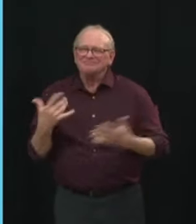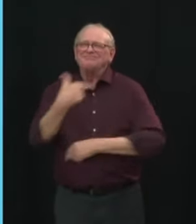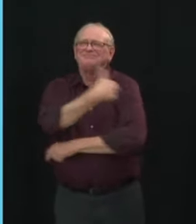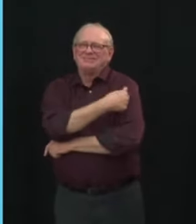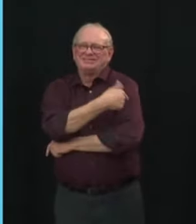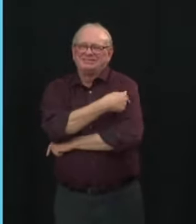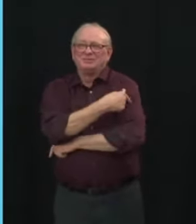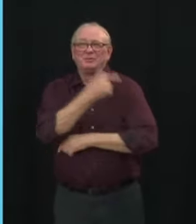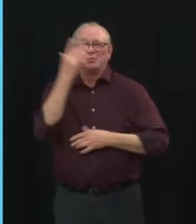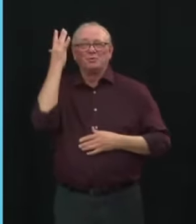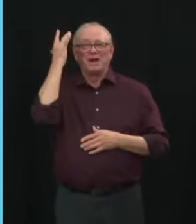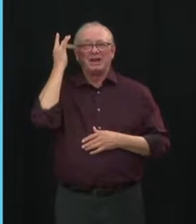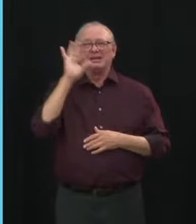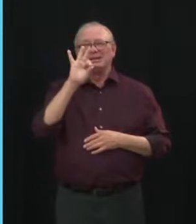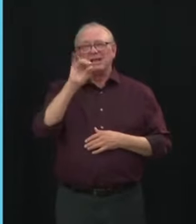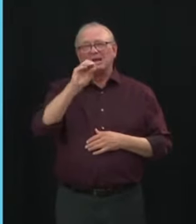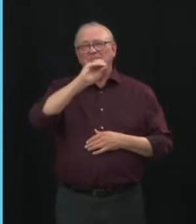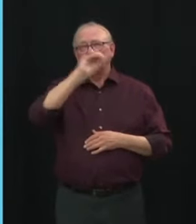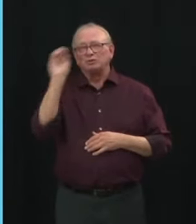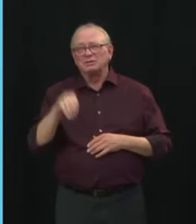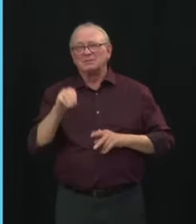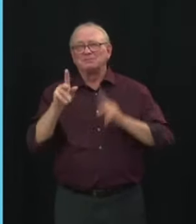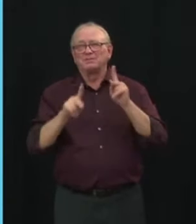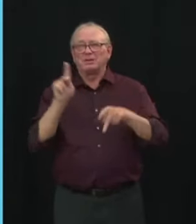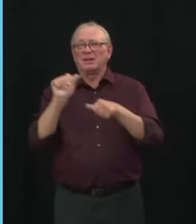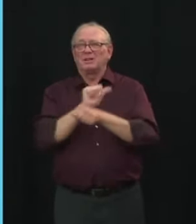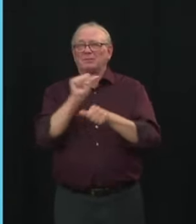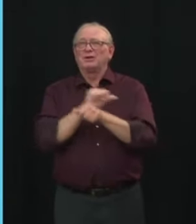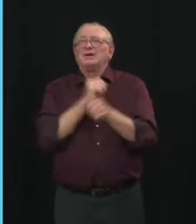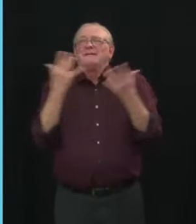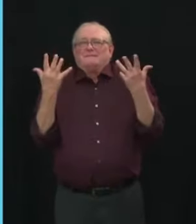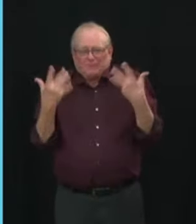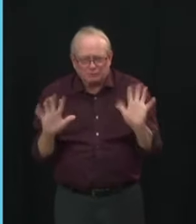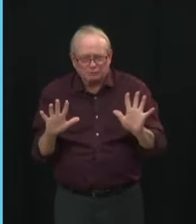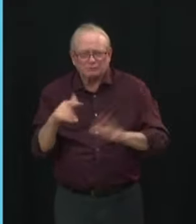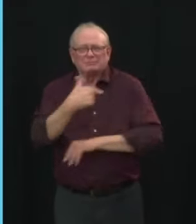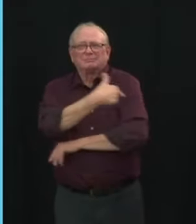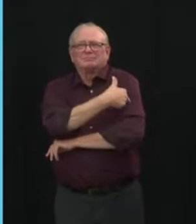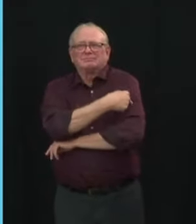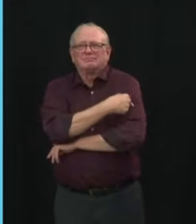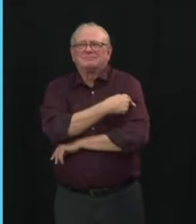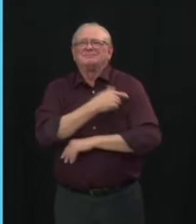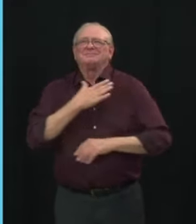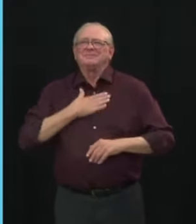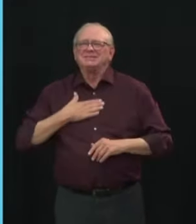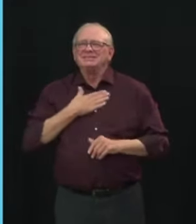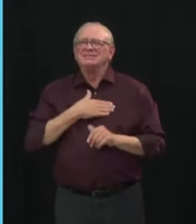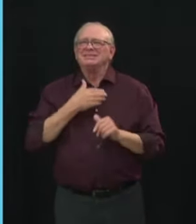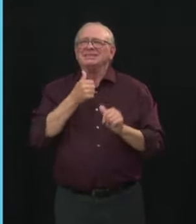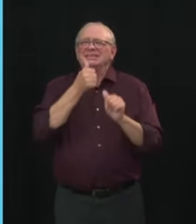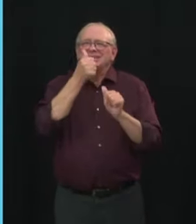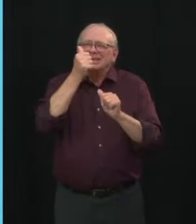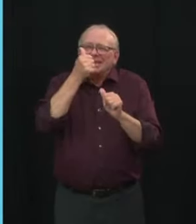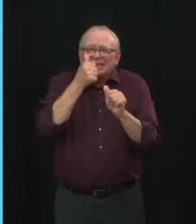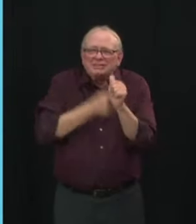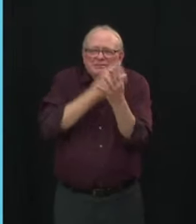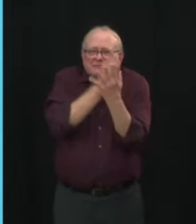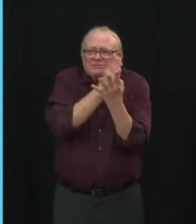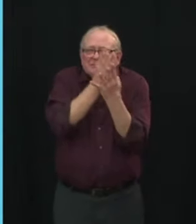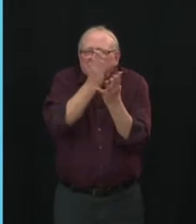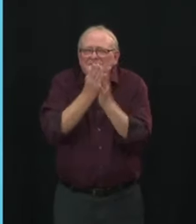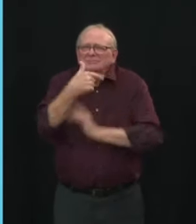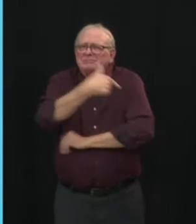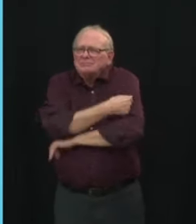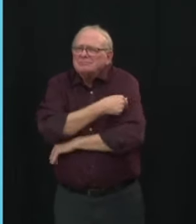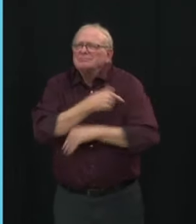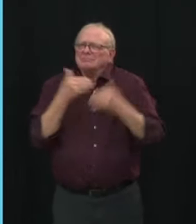of Albertans have gotten vaccinated, and we need people to keep on getting every dose of vaccine they're eligible for. COVID has not